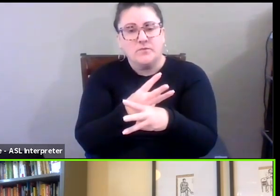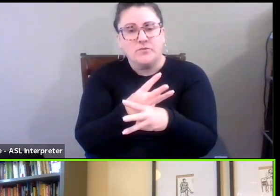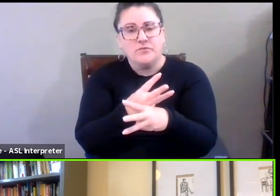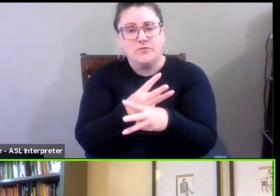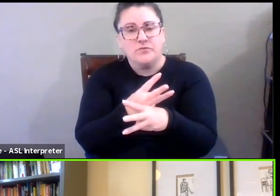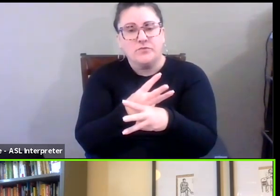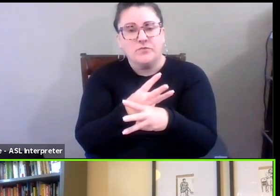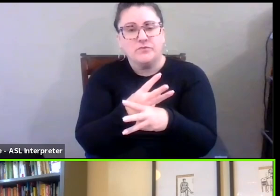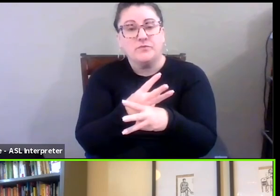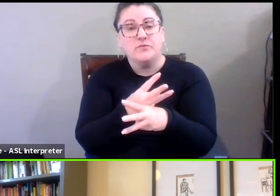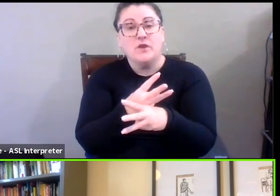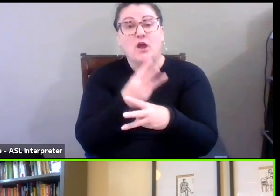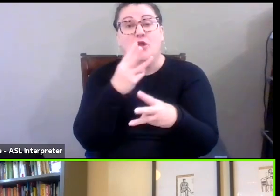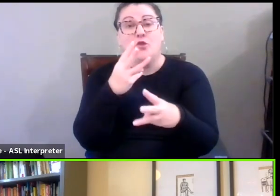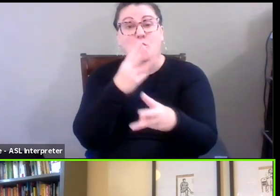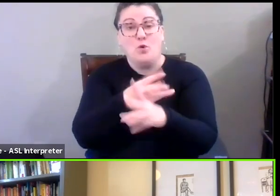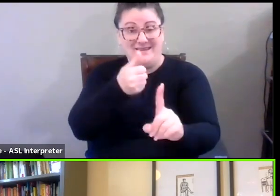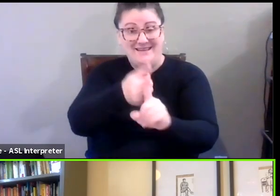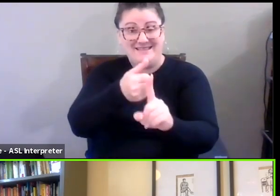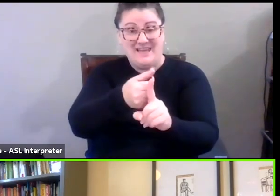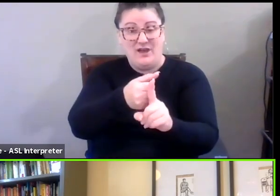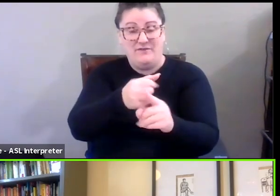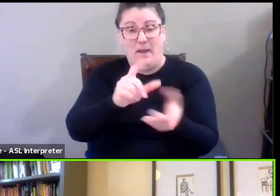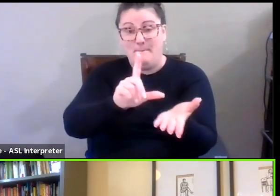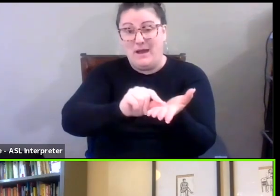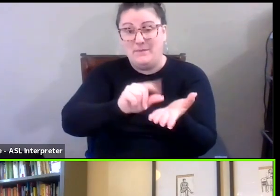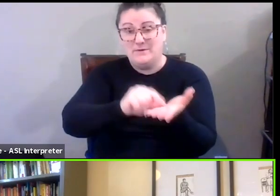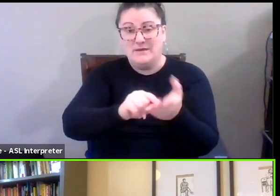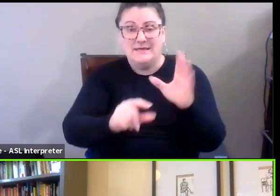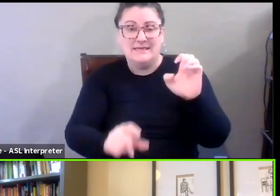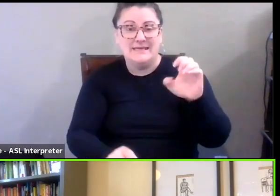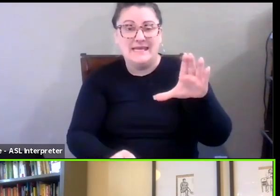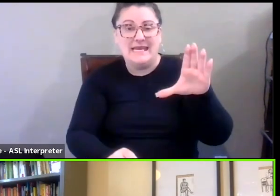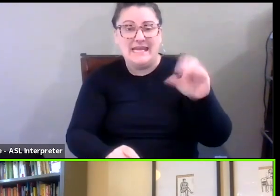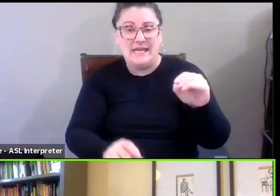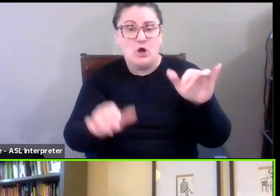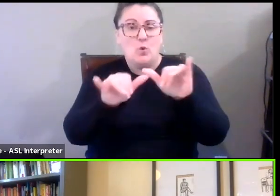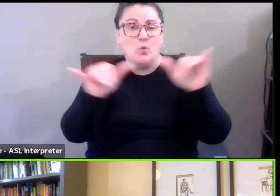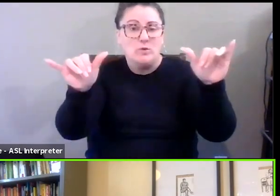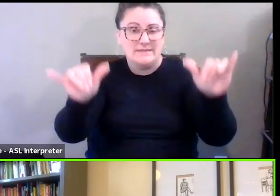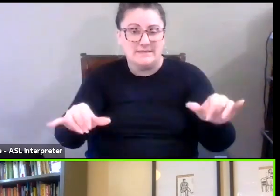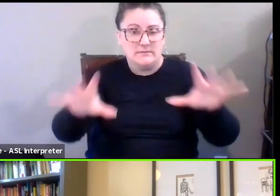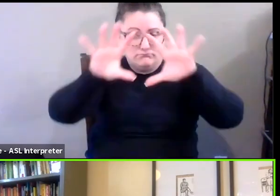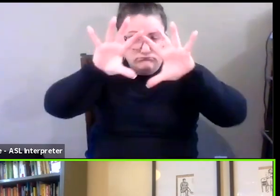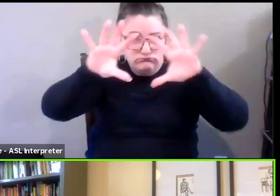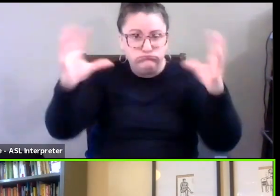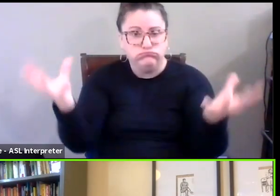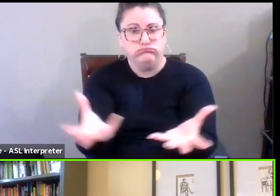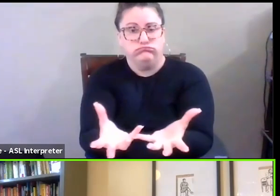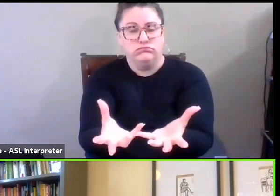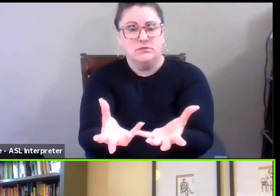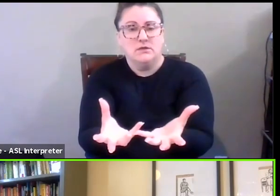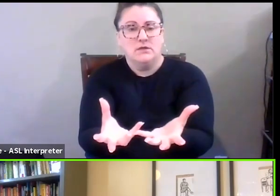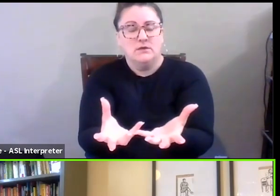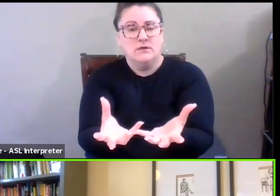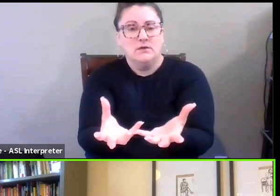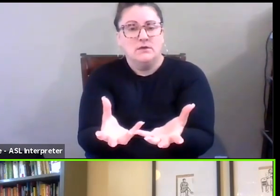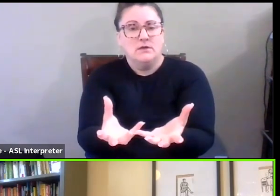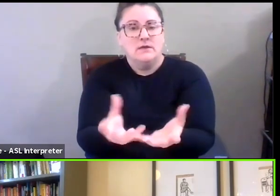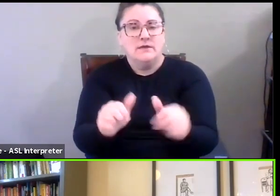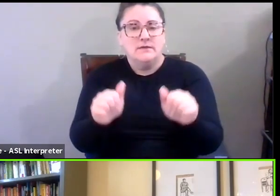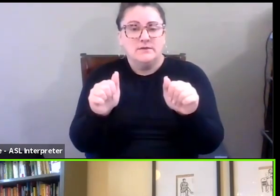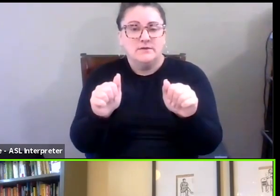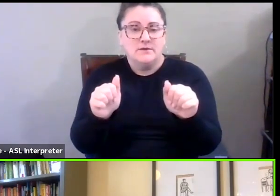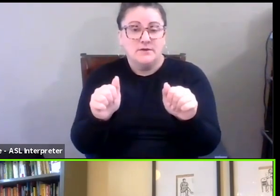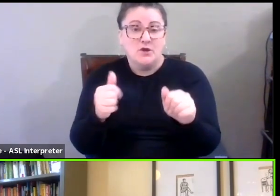the world of publishing, there's a whole ecosystem, right? And there could be a lot of, you know, we